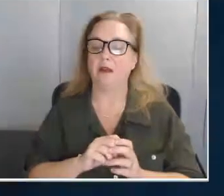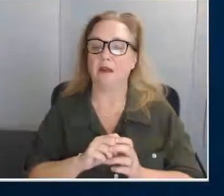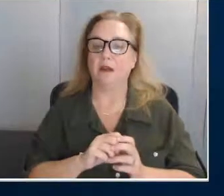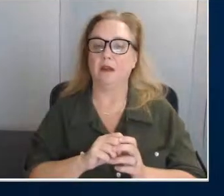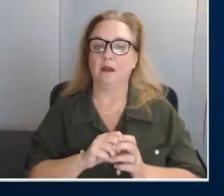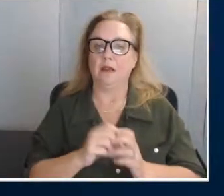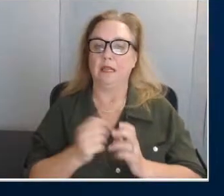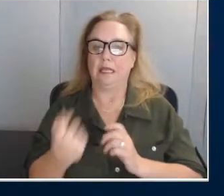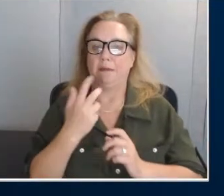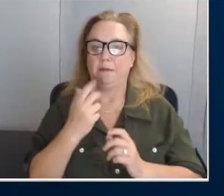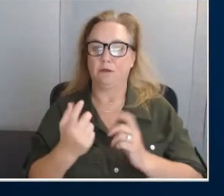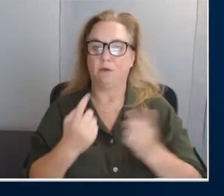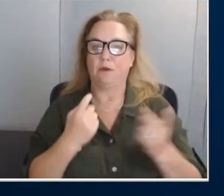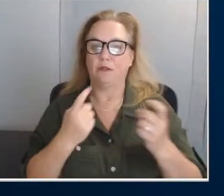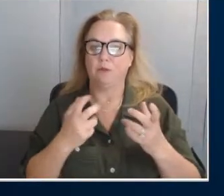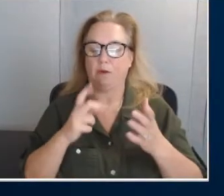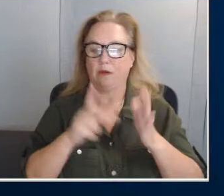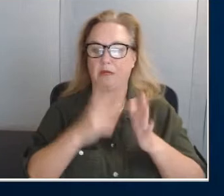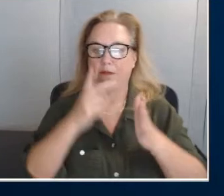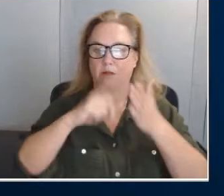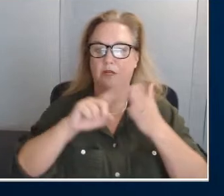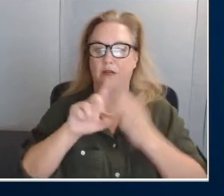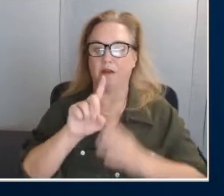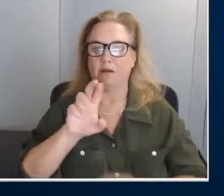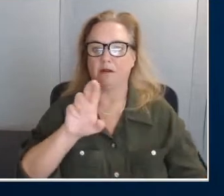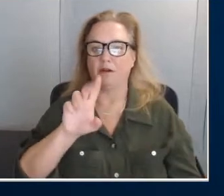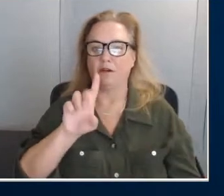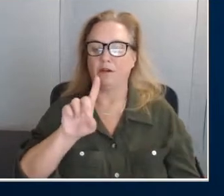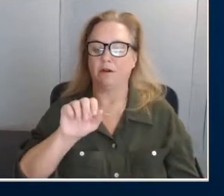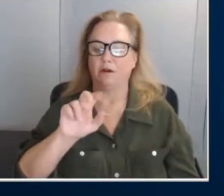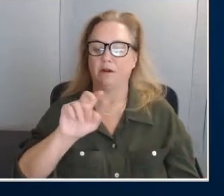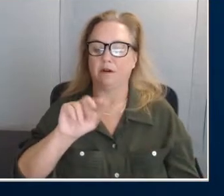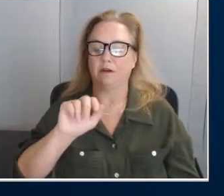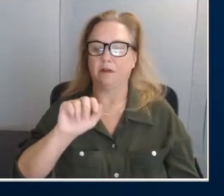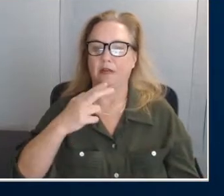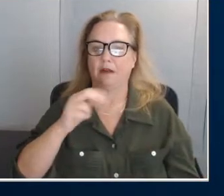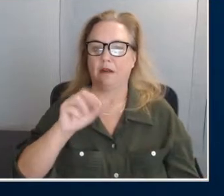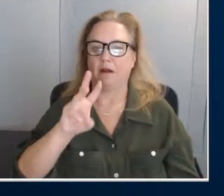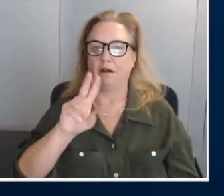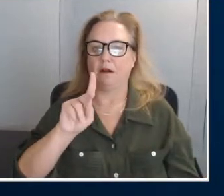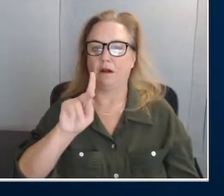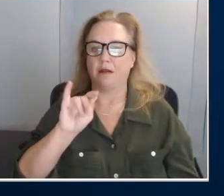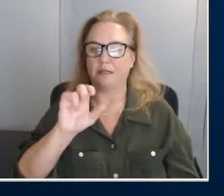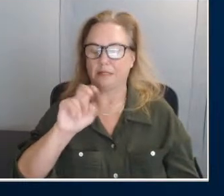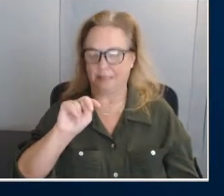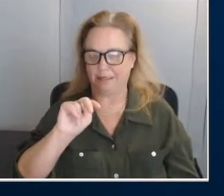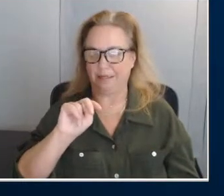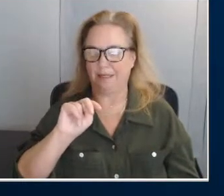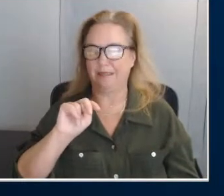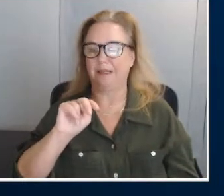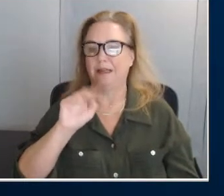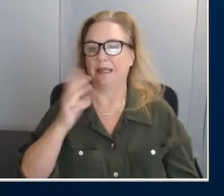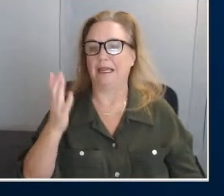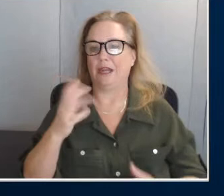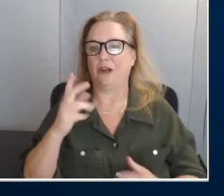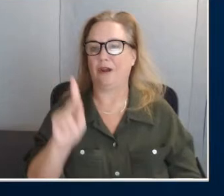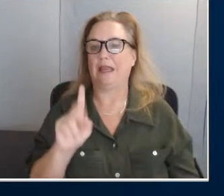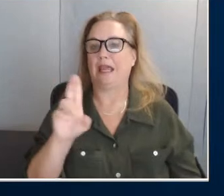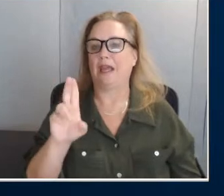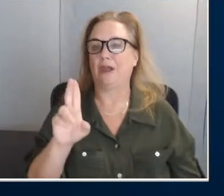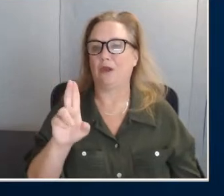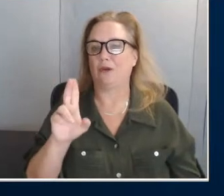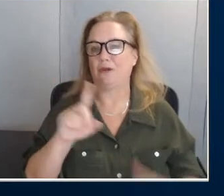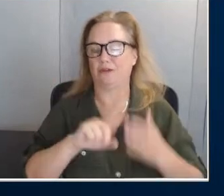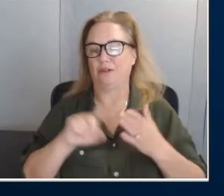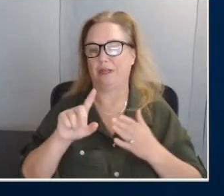questions coming. We do want to check in with Dr. Dana Hawkinson, Medical Director of Infection Prevention and Control here at the health system. We want to check in with